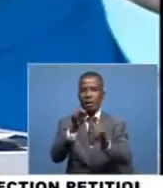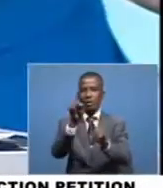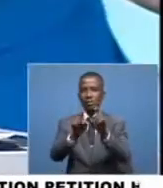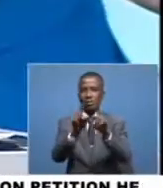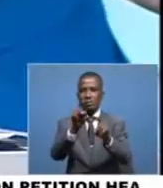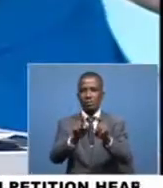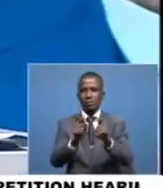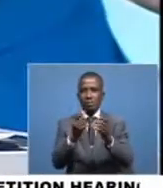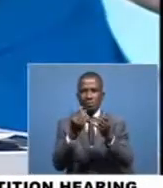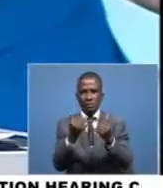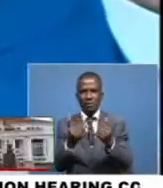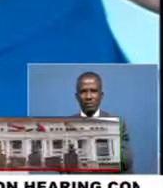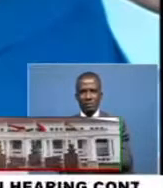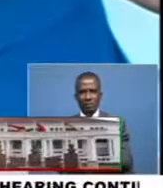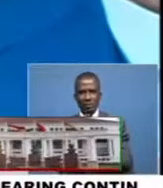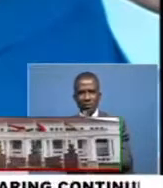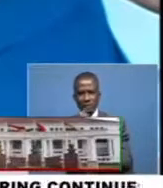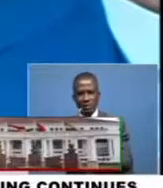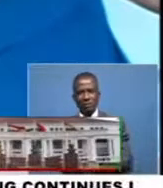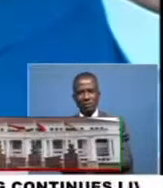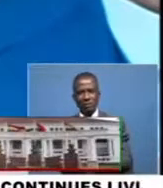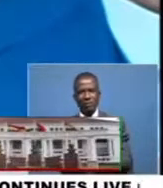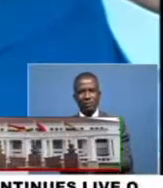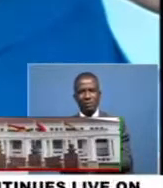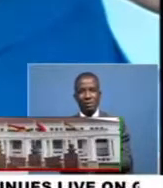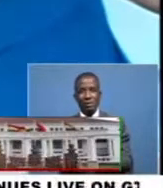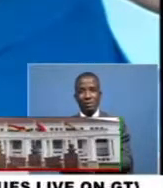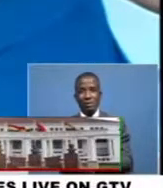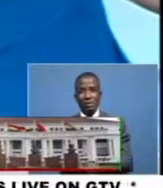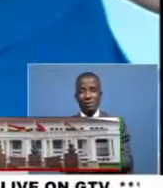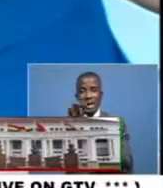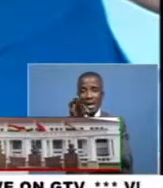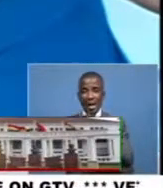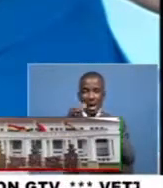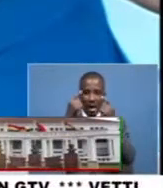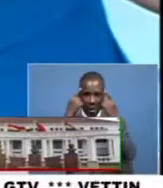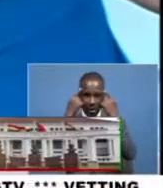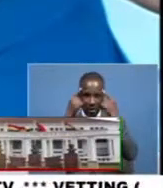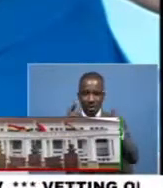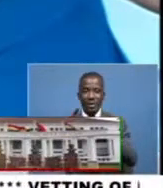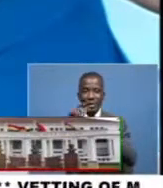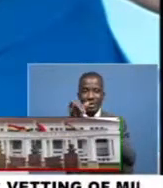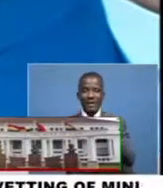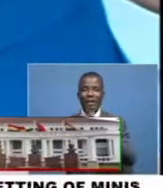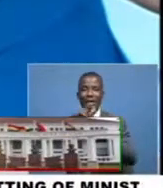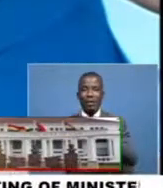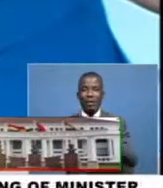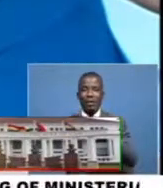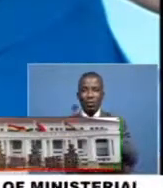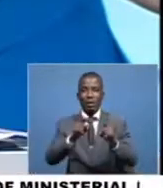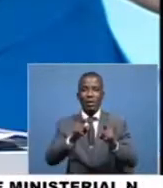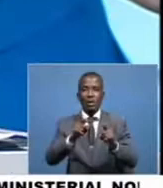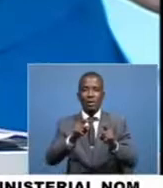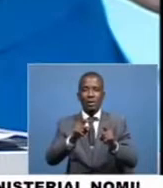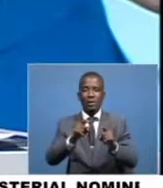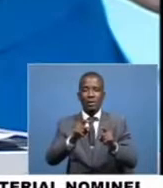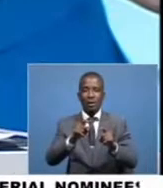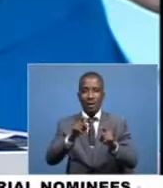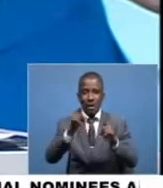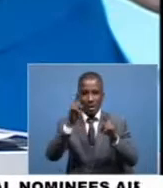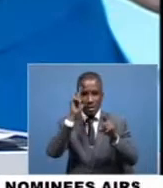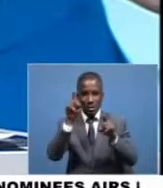That was the position of the petitioner, that the election took place at that point when they chose to comply with the Supreme